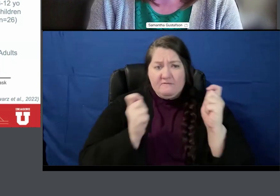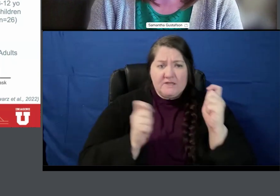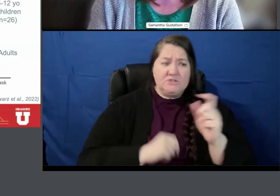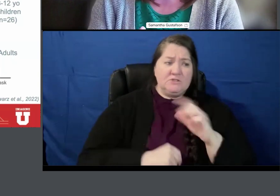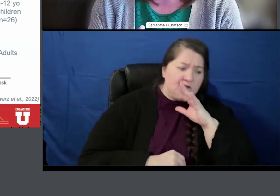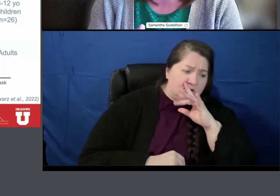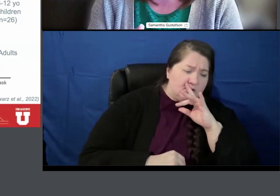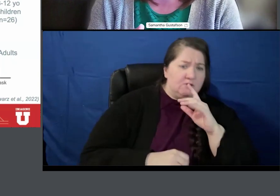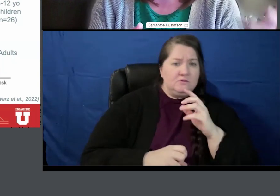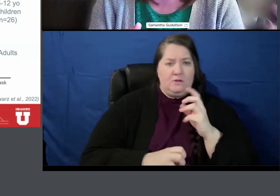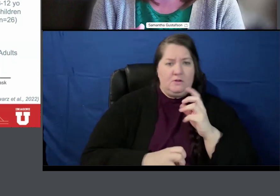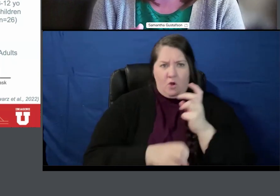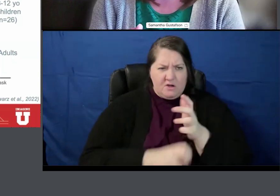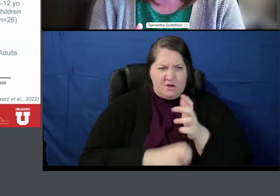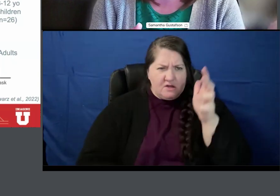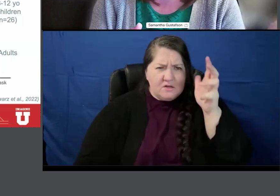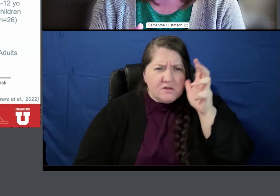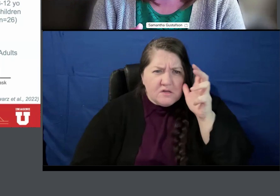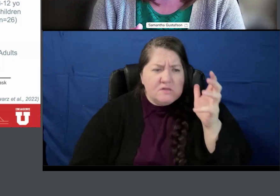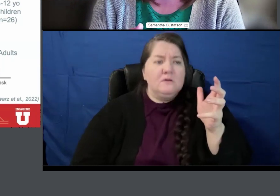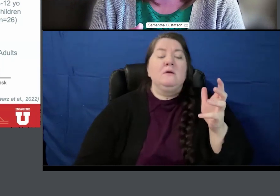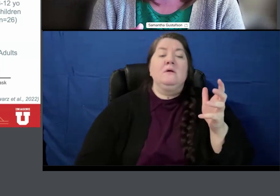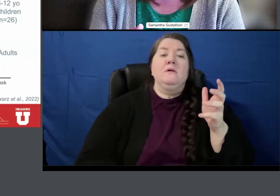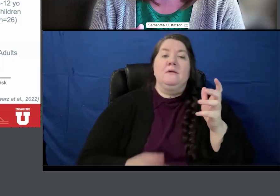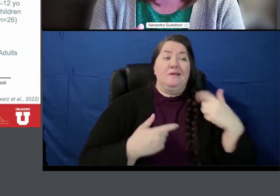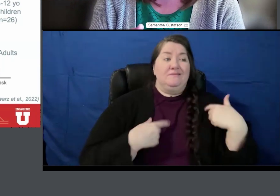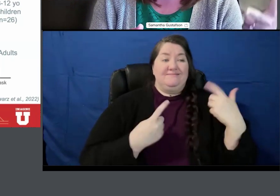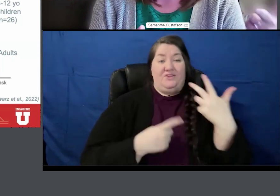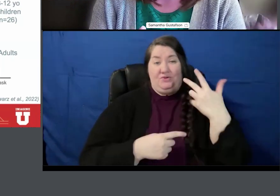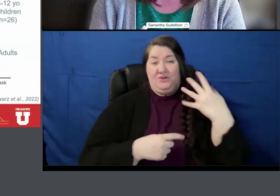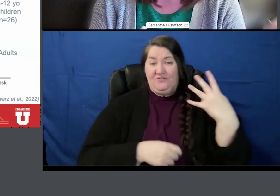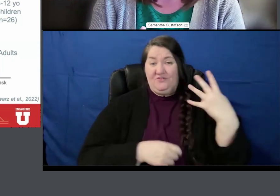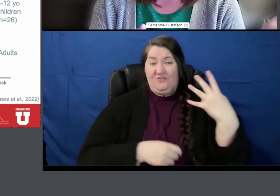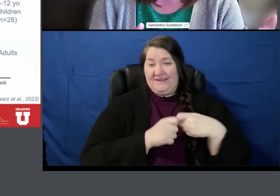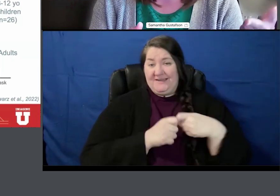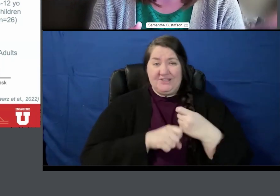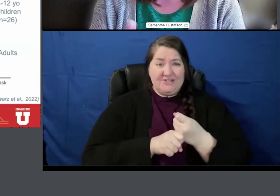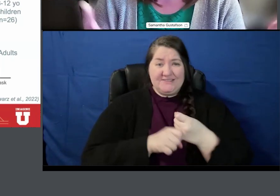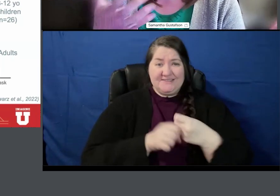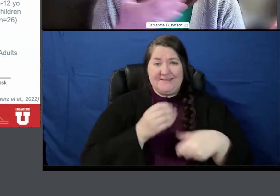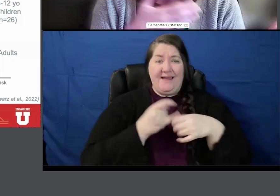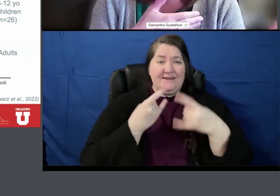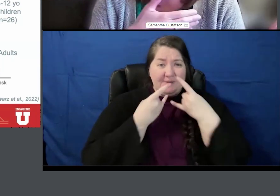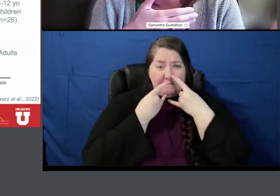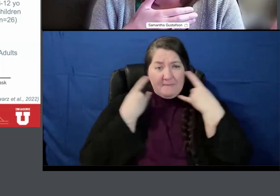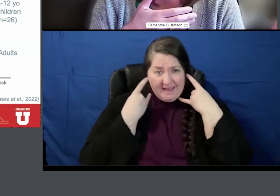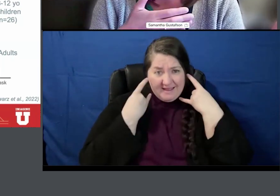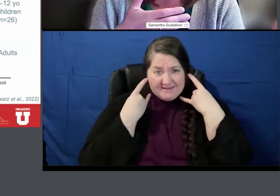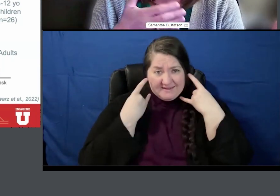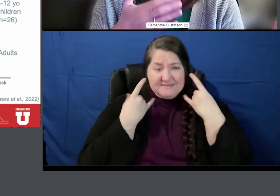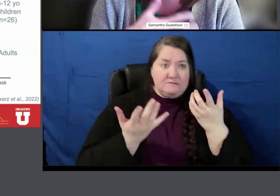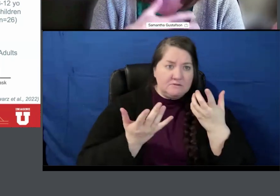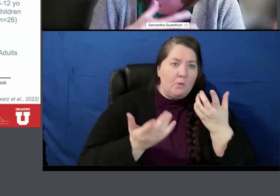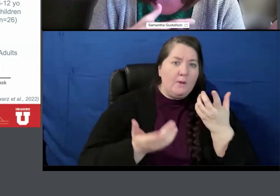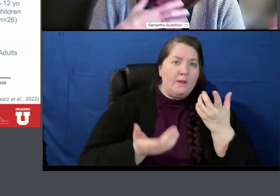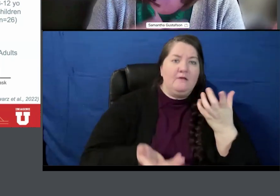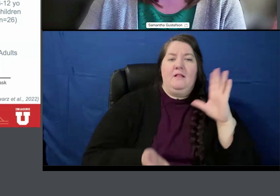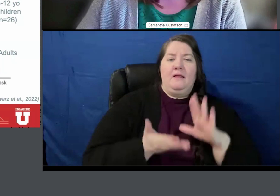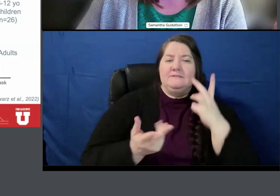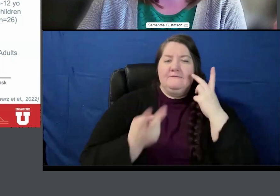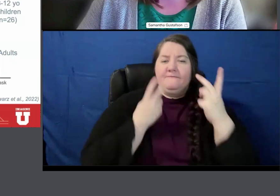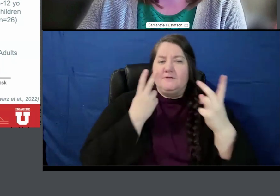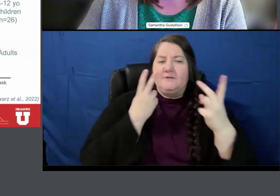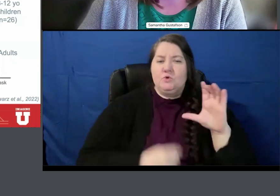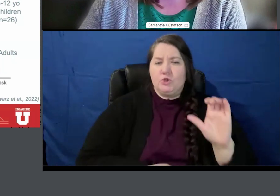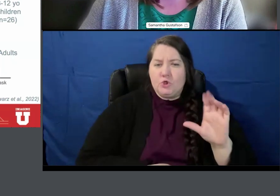it more difficult to listen, but in a lot of cases in the last 3 or 4 years, we have also reduced visual cues and